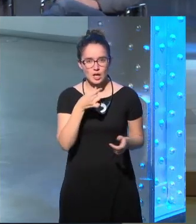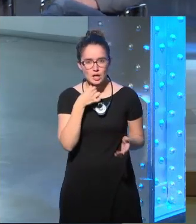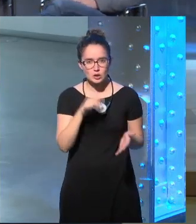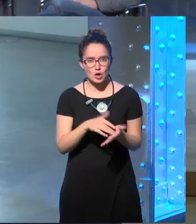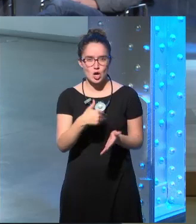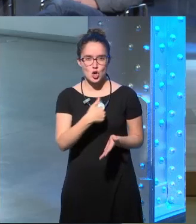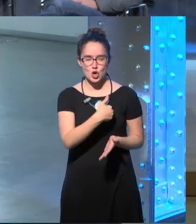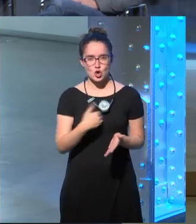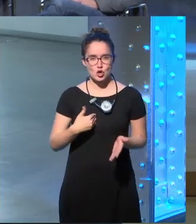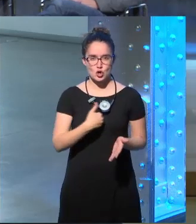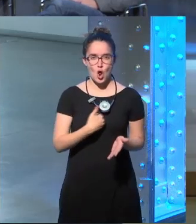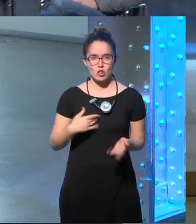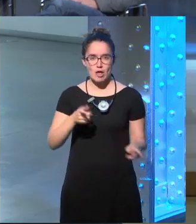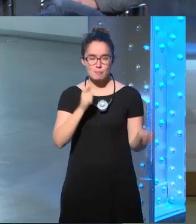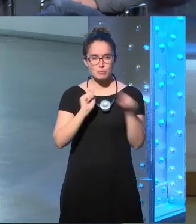like to